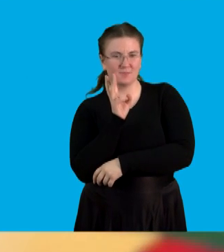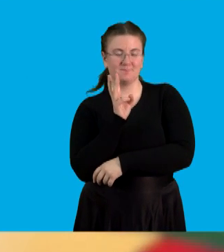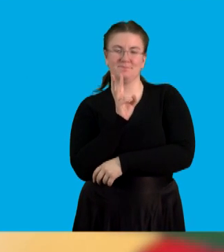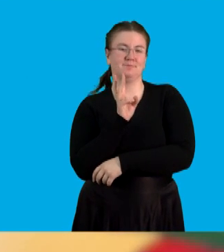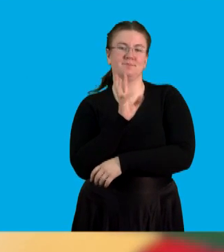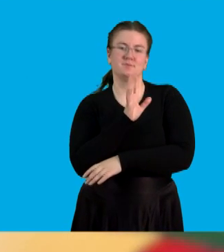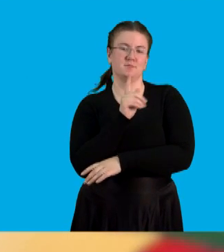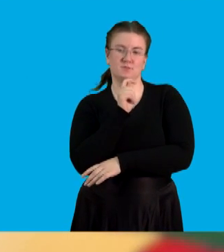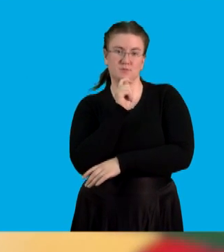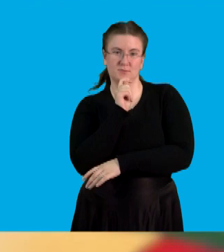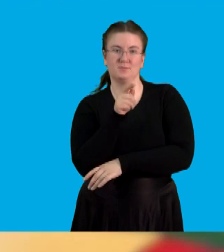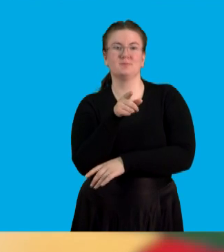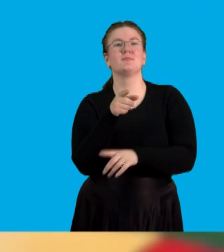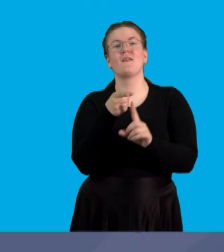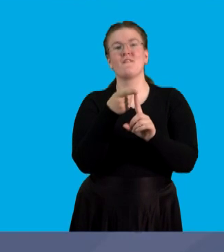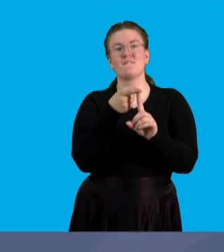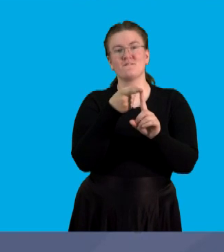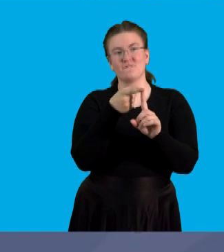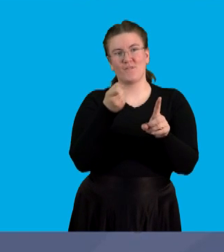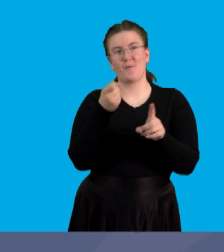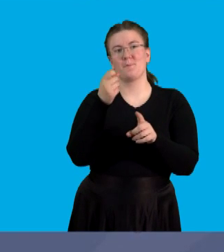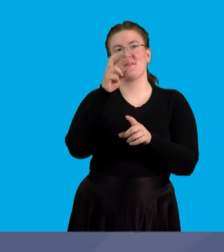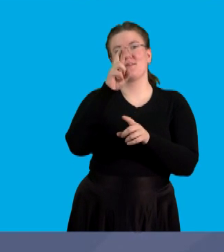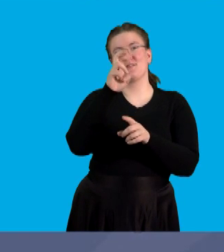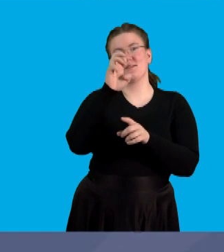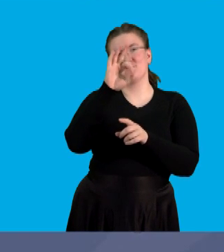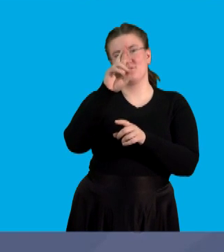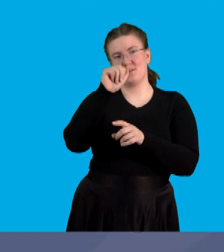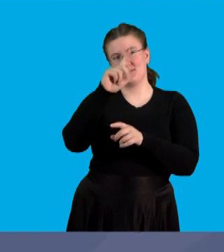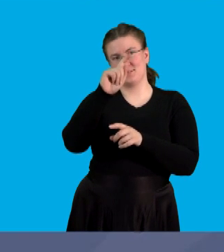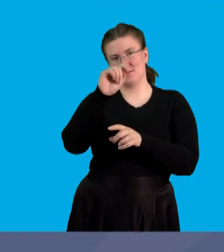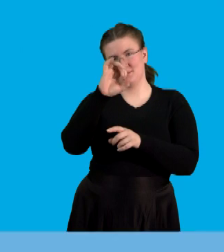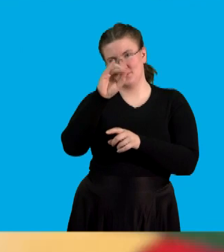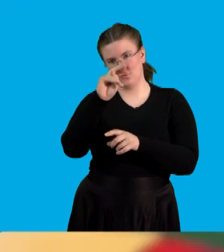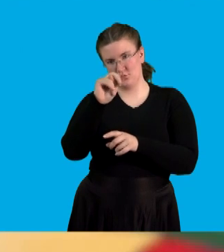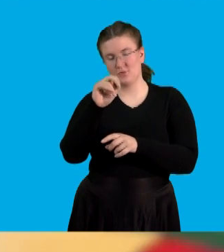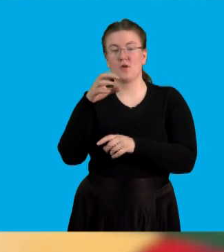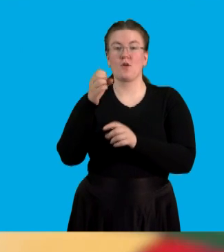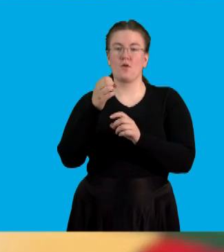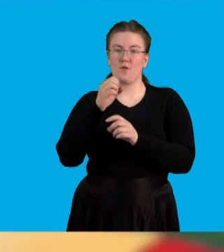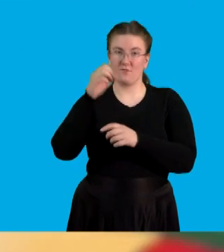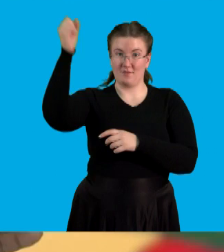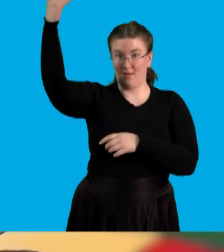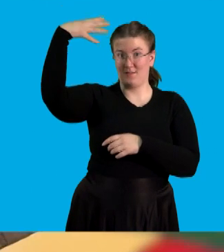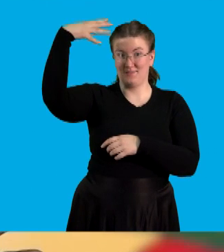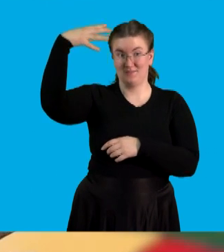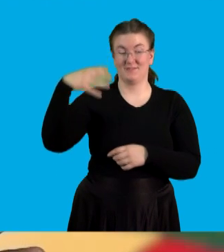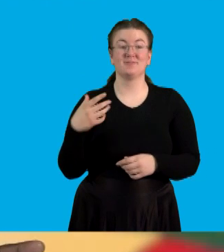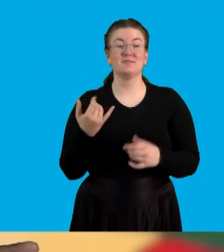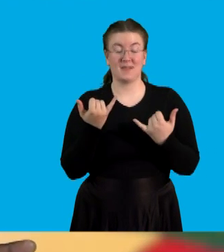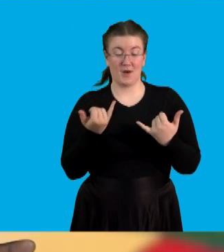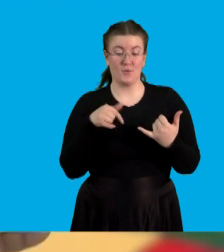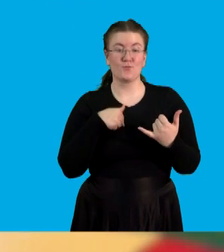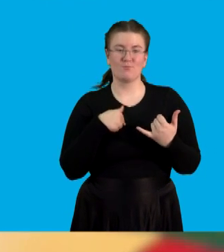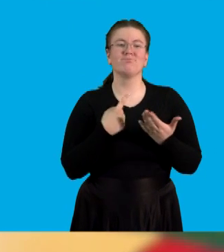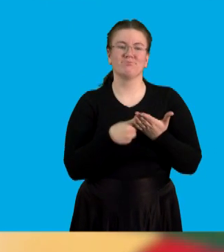water. That is actually the mirage that is caused by the refraction of light. So throughout this lesson, we're going to be talking about the